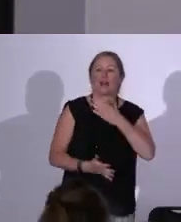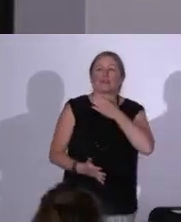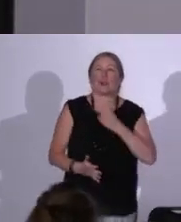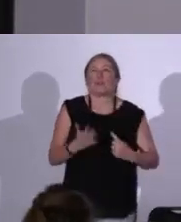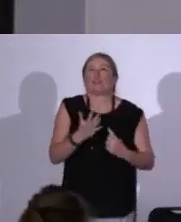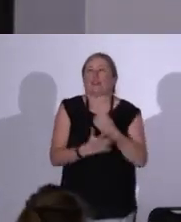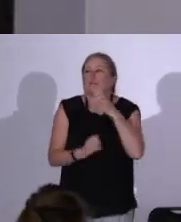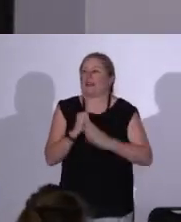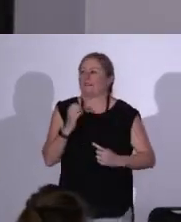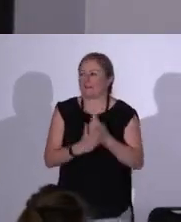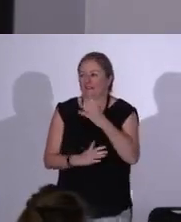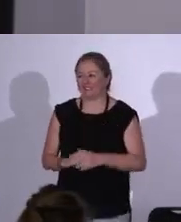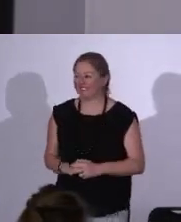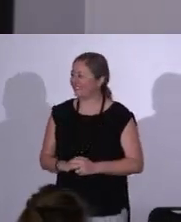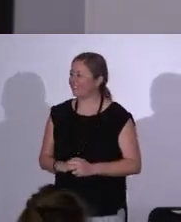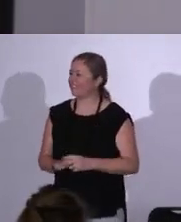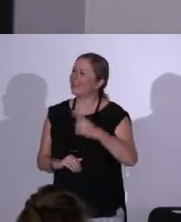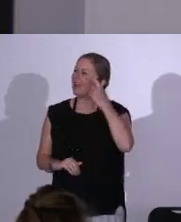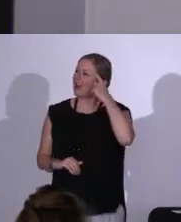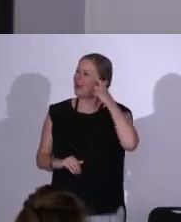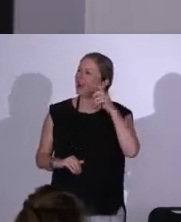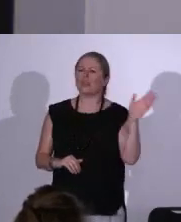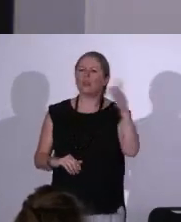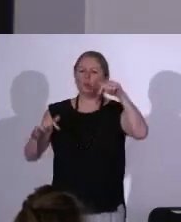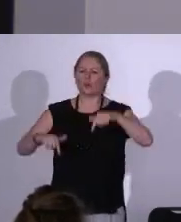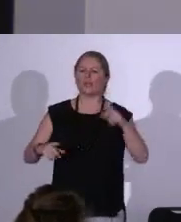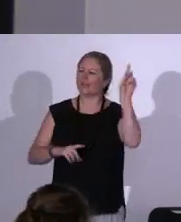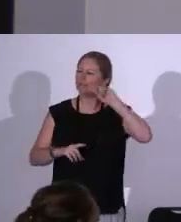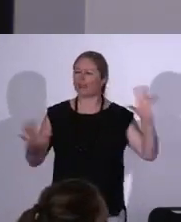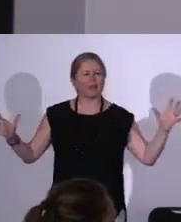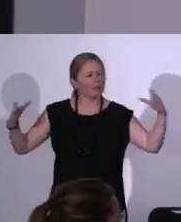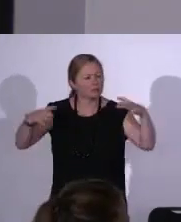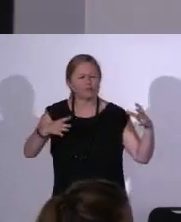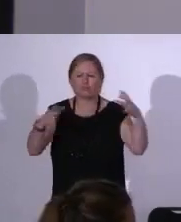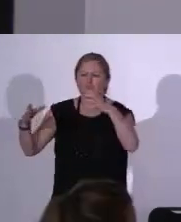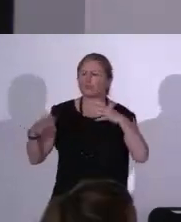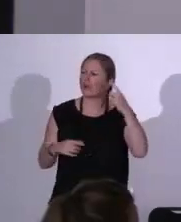didn't. I think by coming together today, there's an incredible